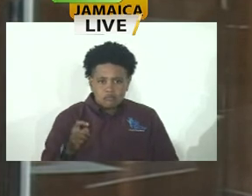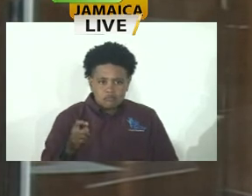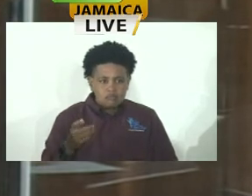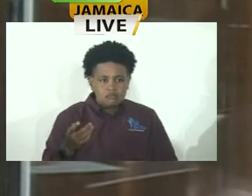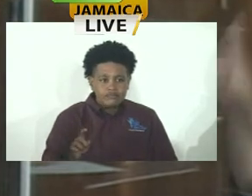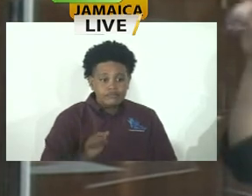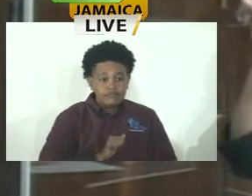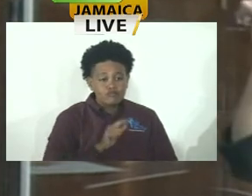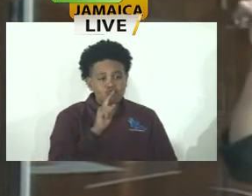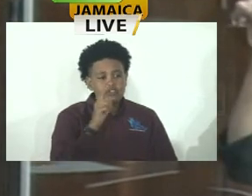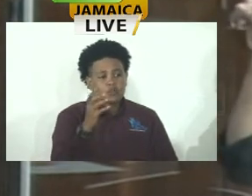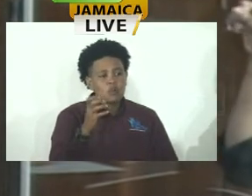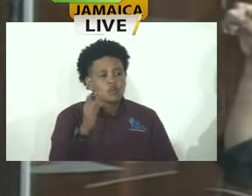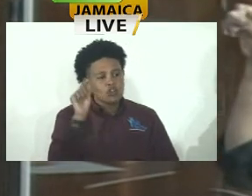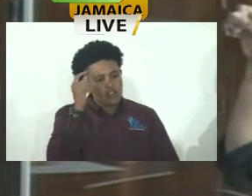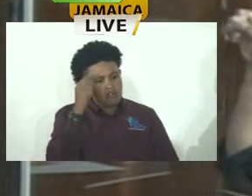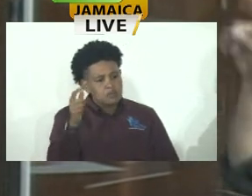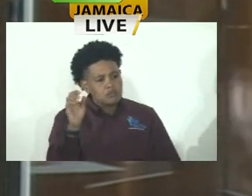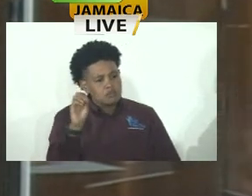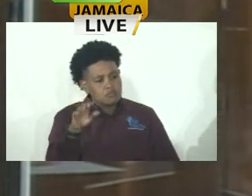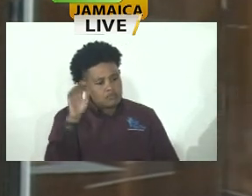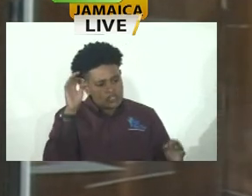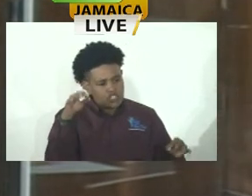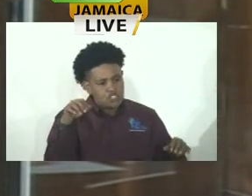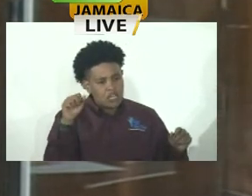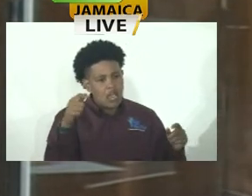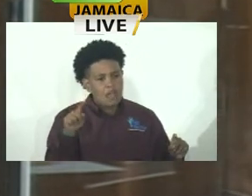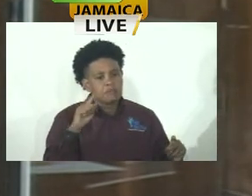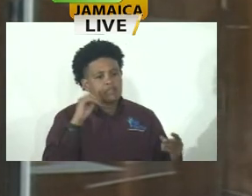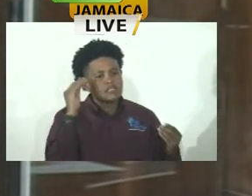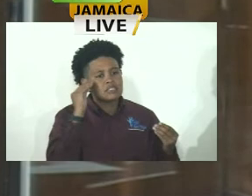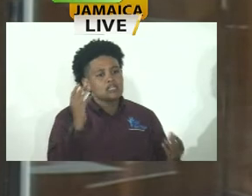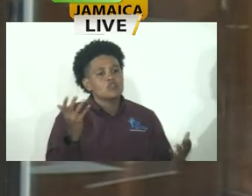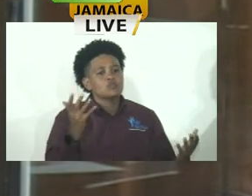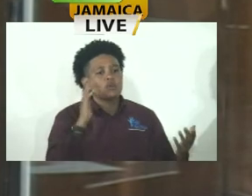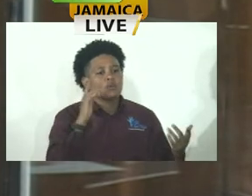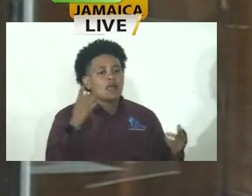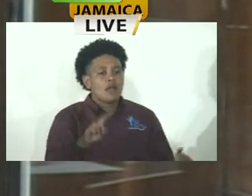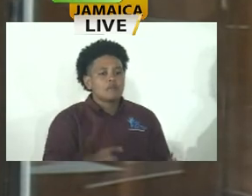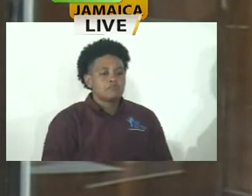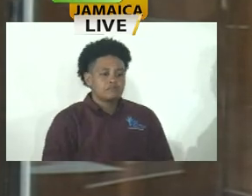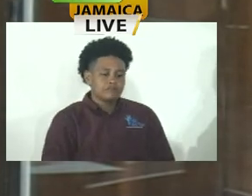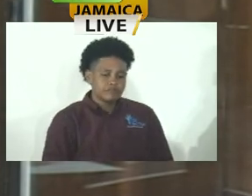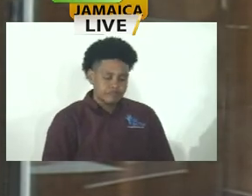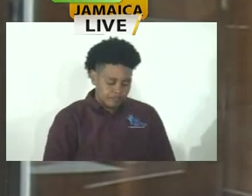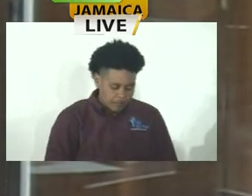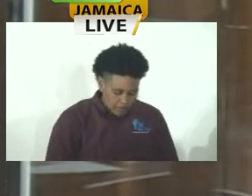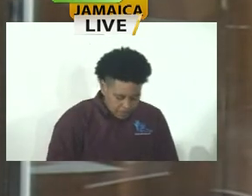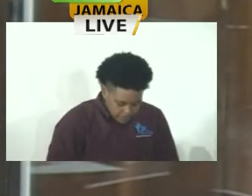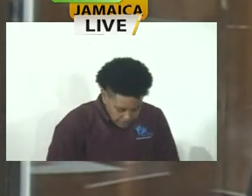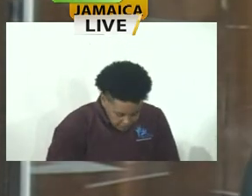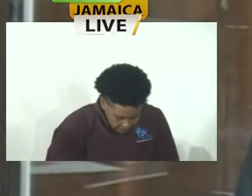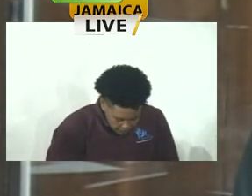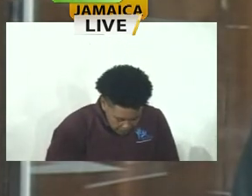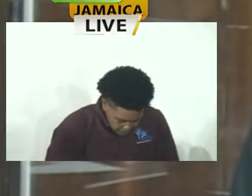i really would like the government to make a decision and tell us what's going to happen so prime minister